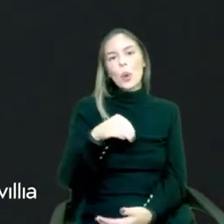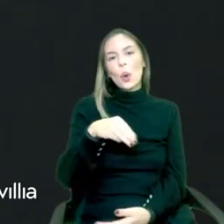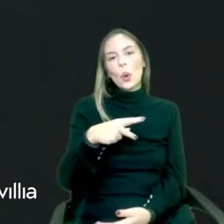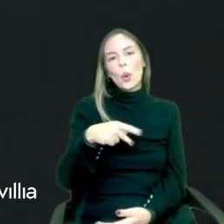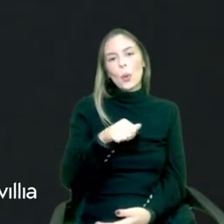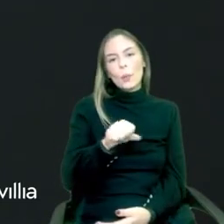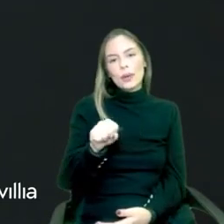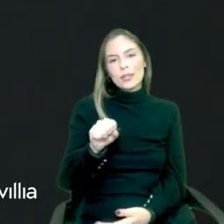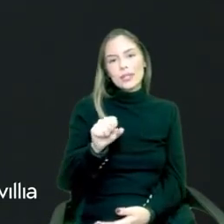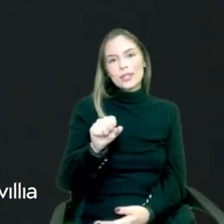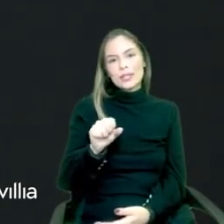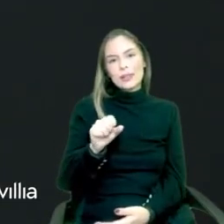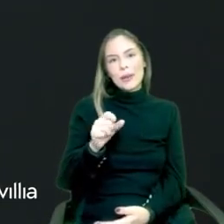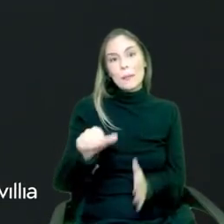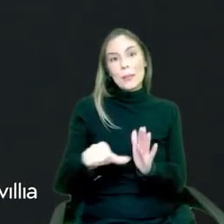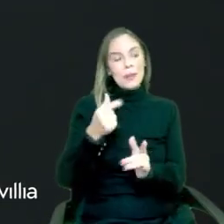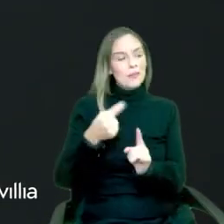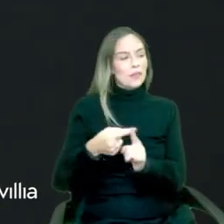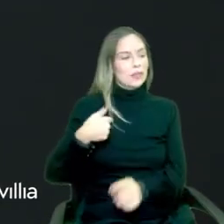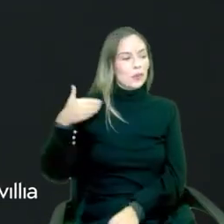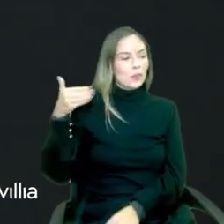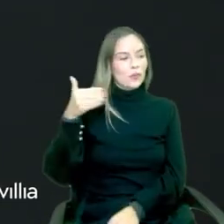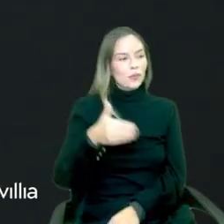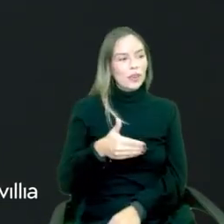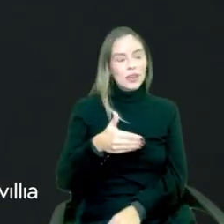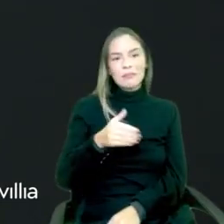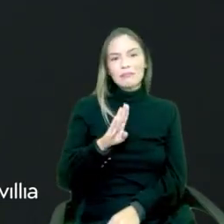so for me, it's a special moment.